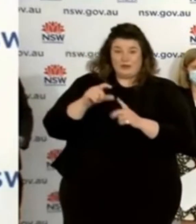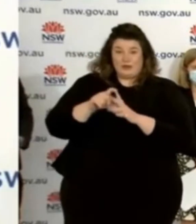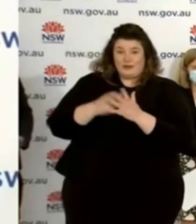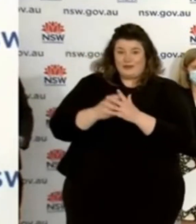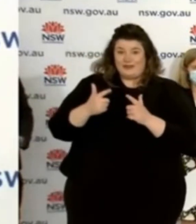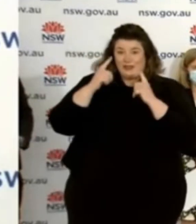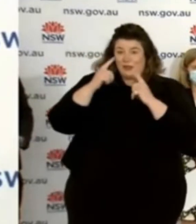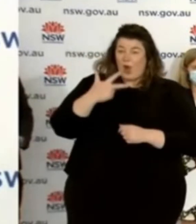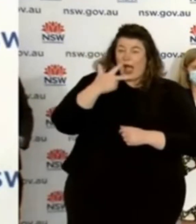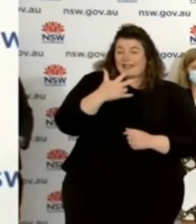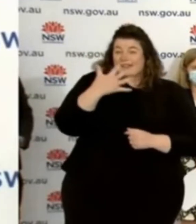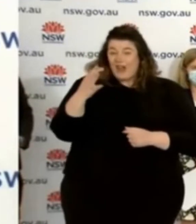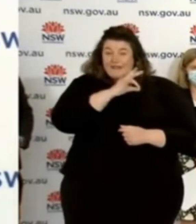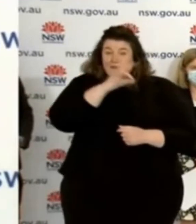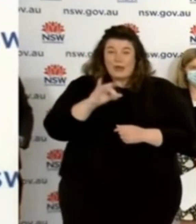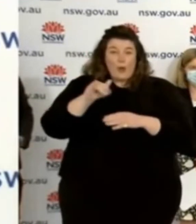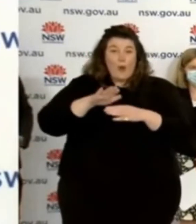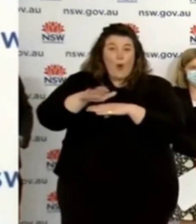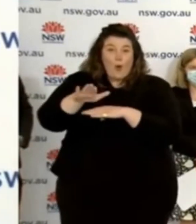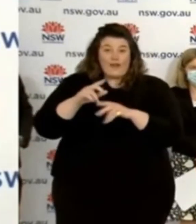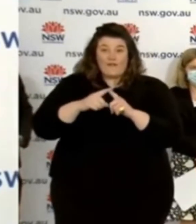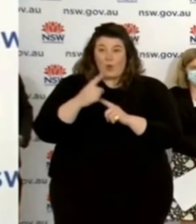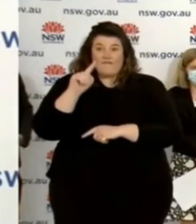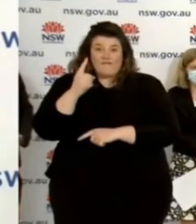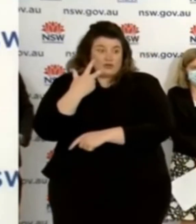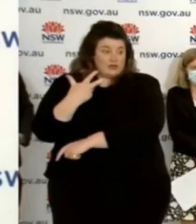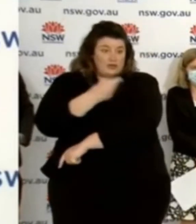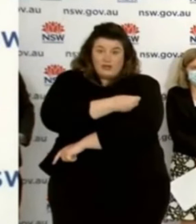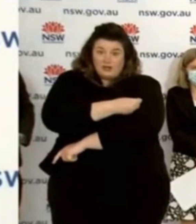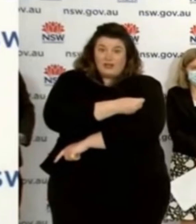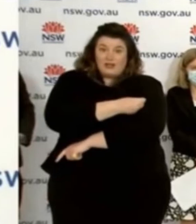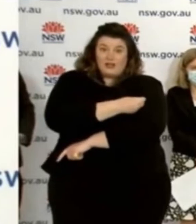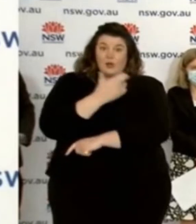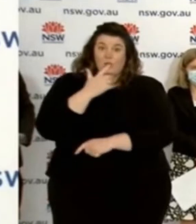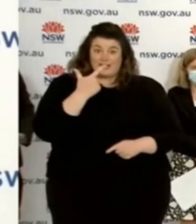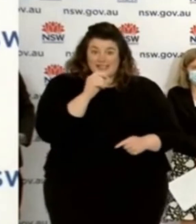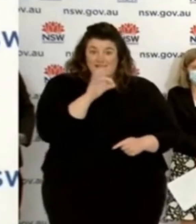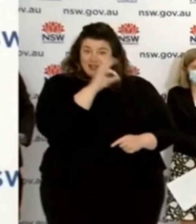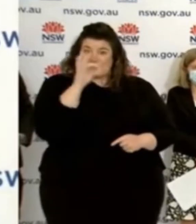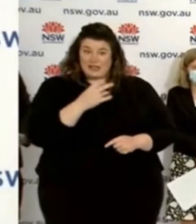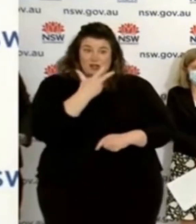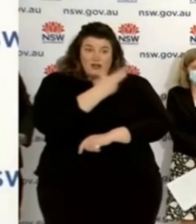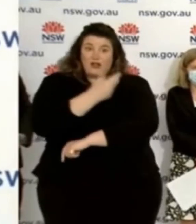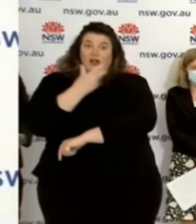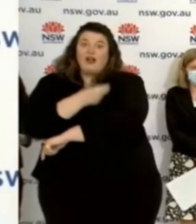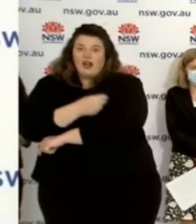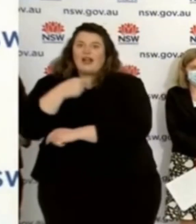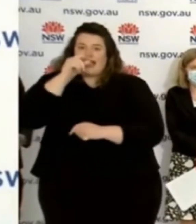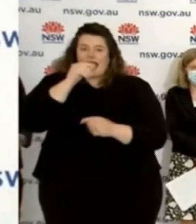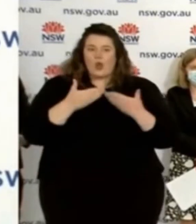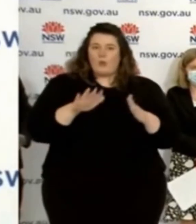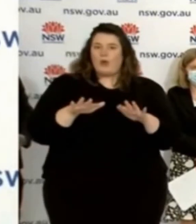love to see the number at 85% or higher for first doses when we get to that 70% double dose figure. And of course, before that